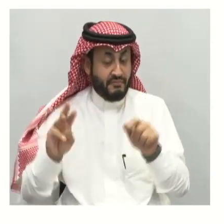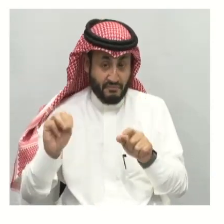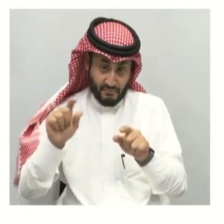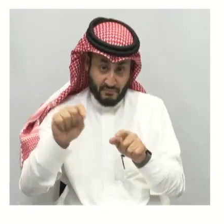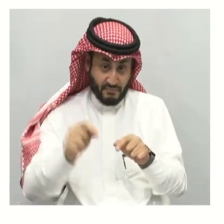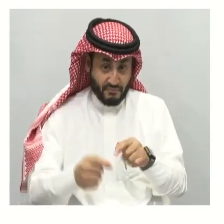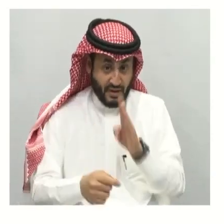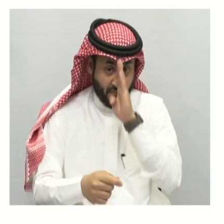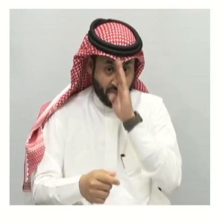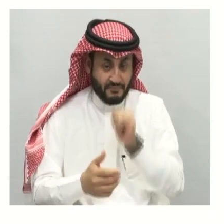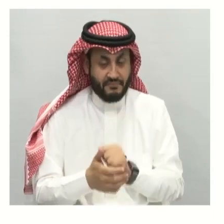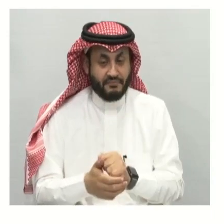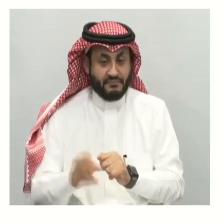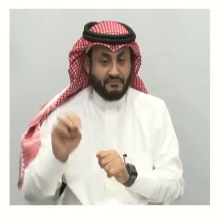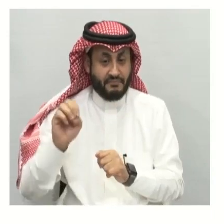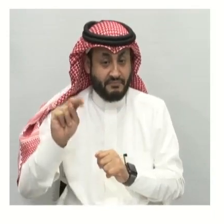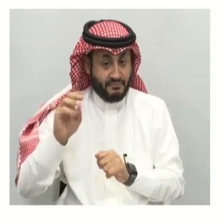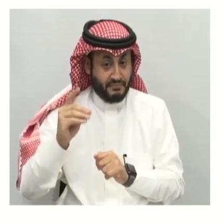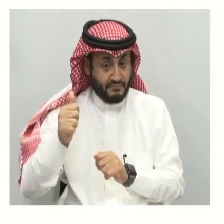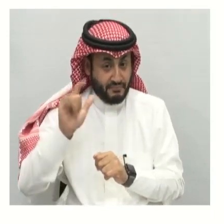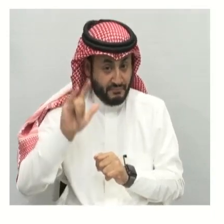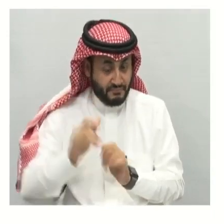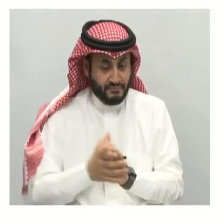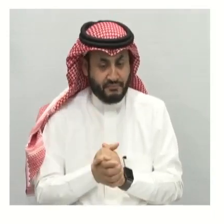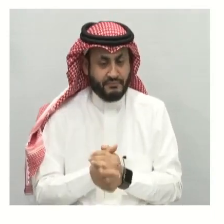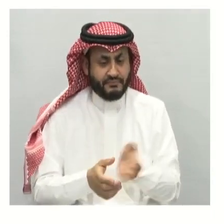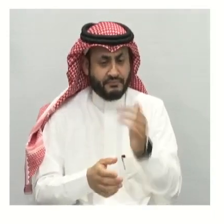Monday. Excellent. So we did M, N,